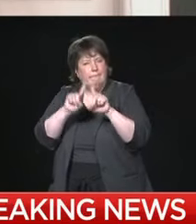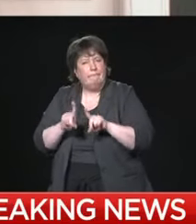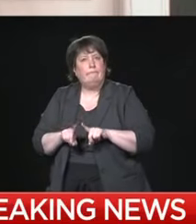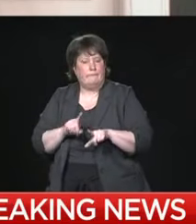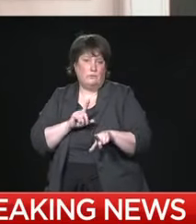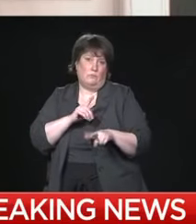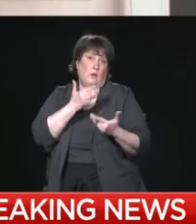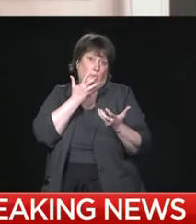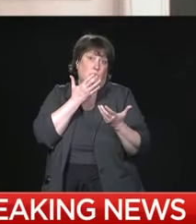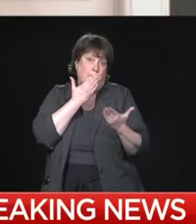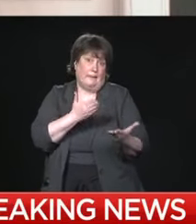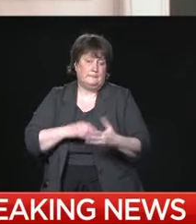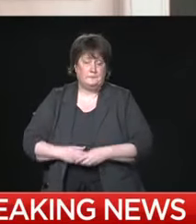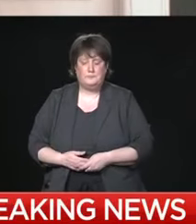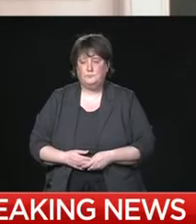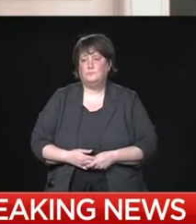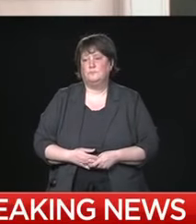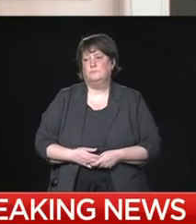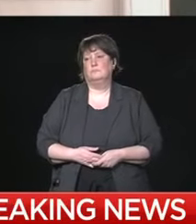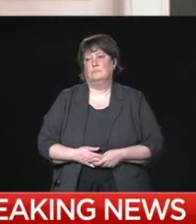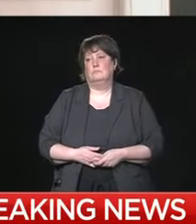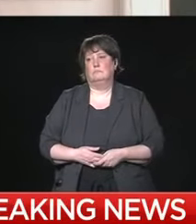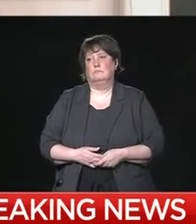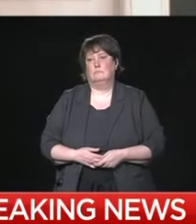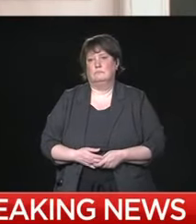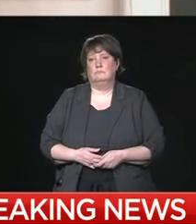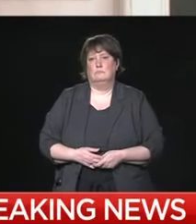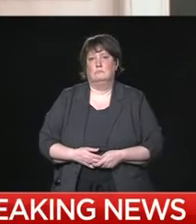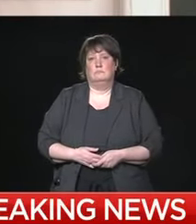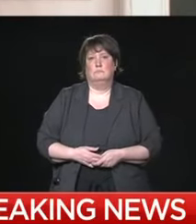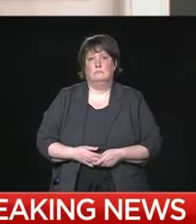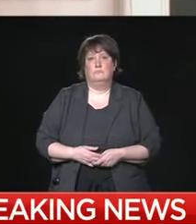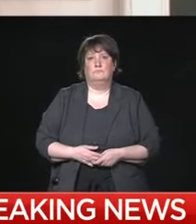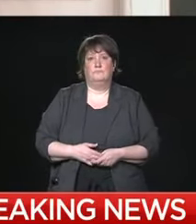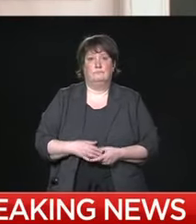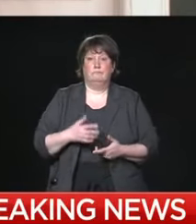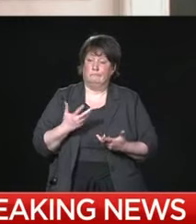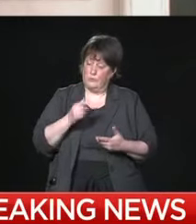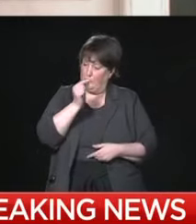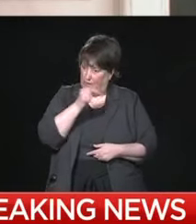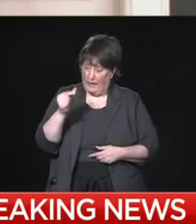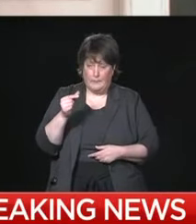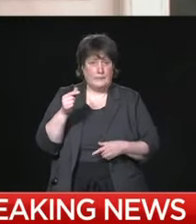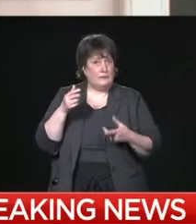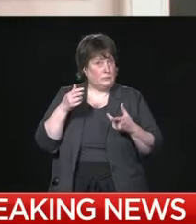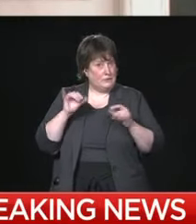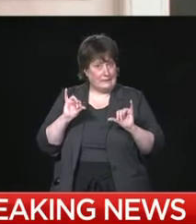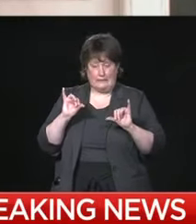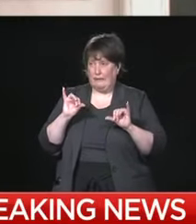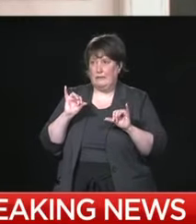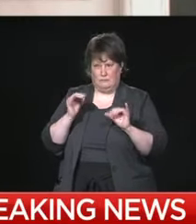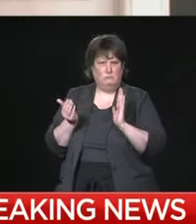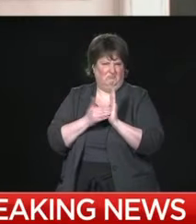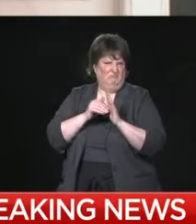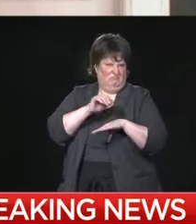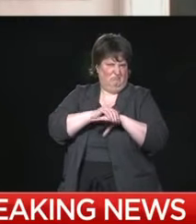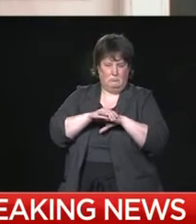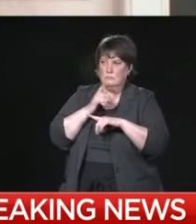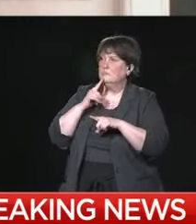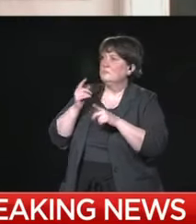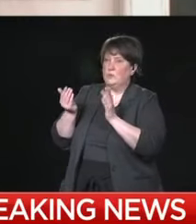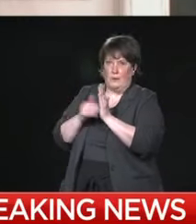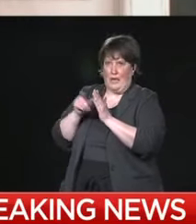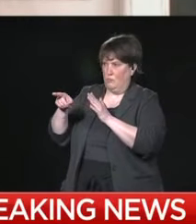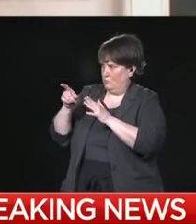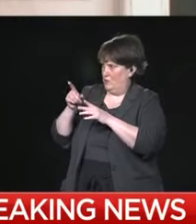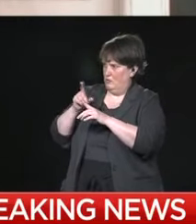the world. We are, of course, working hard to make sure that we receive shipments of needed supplies in the coming days.